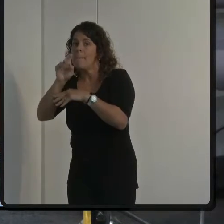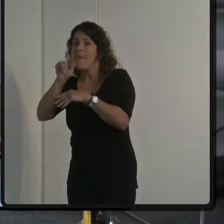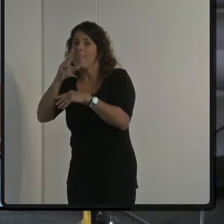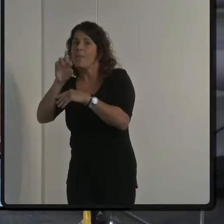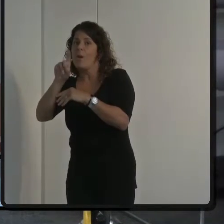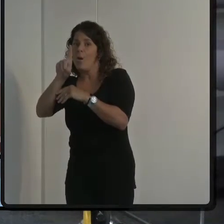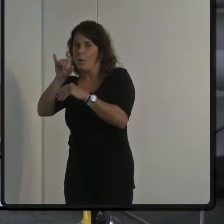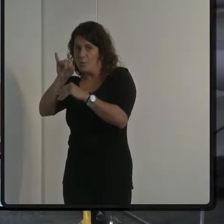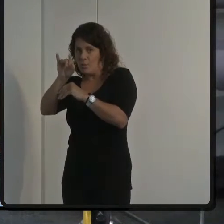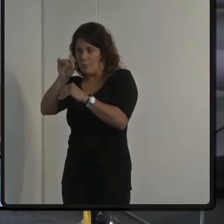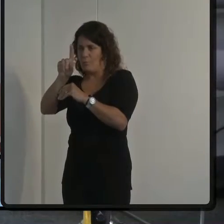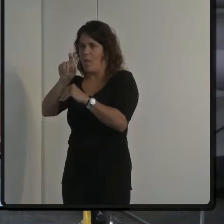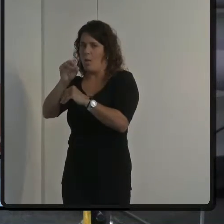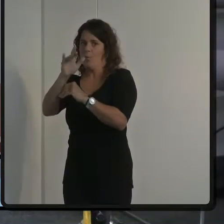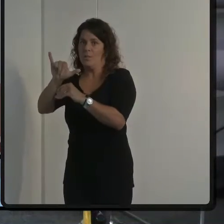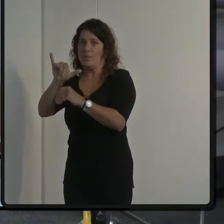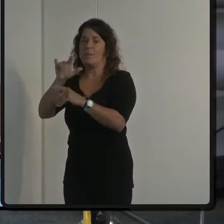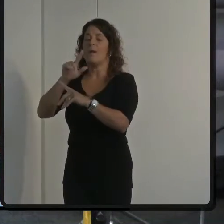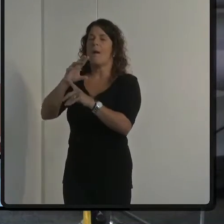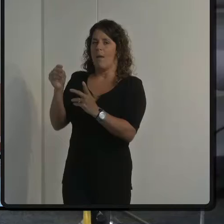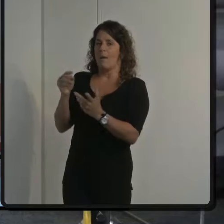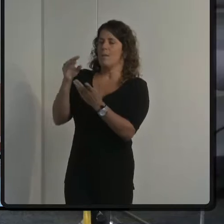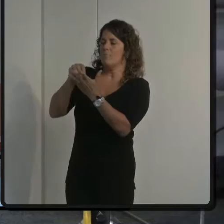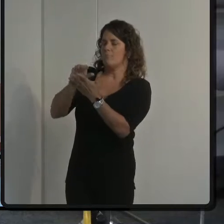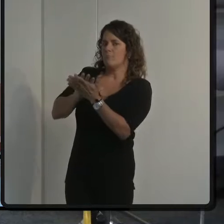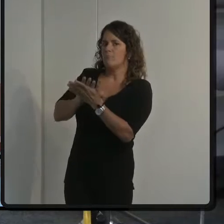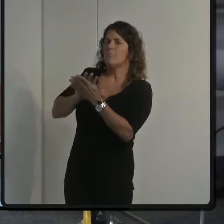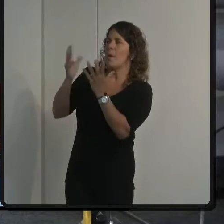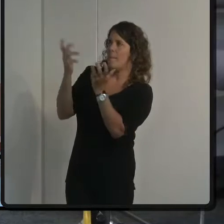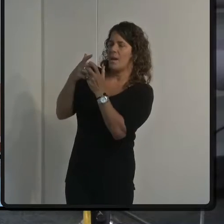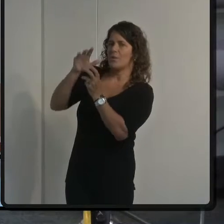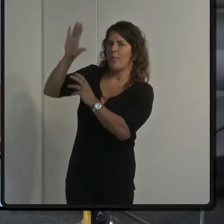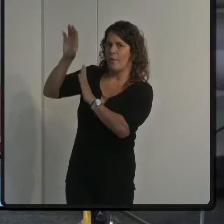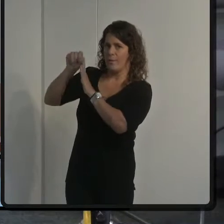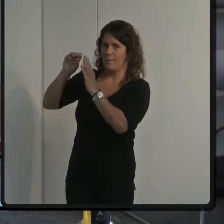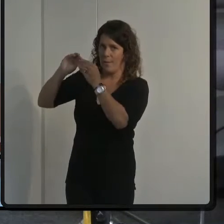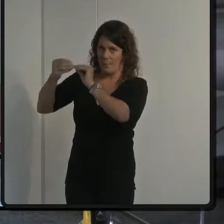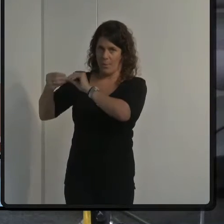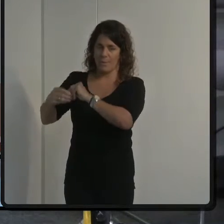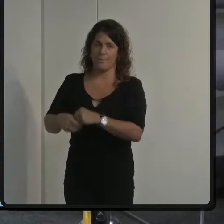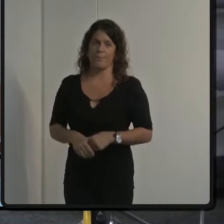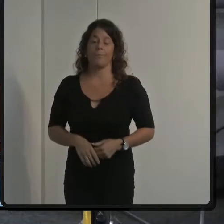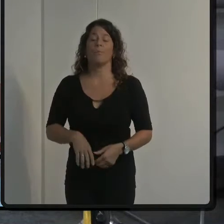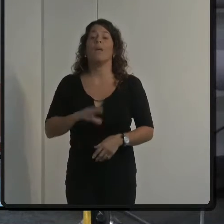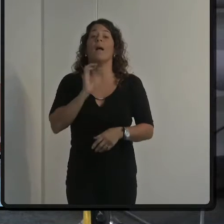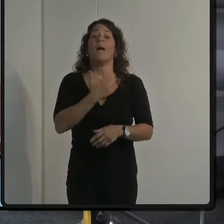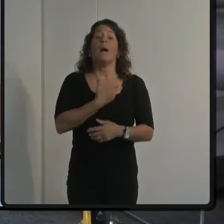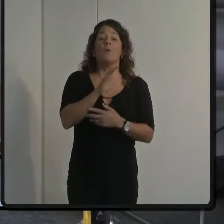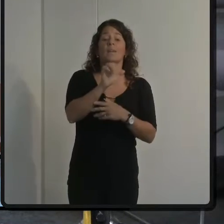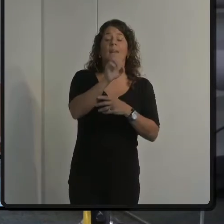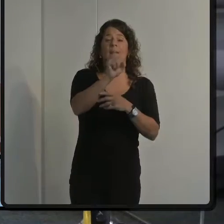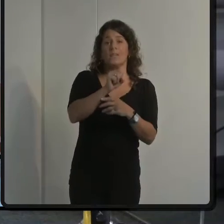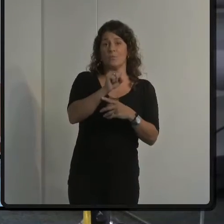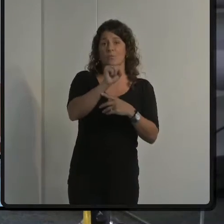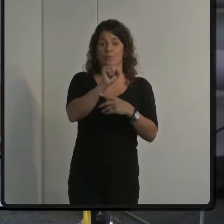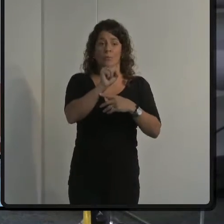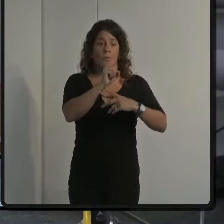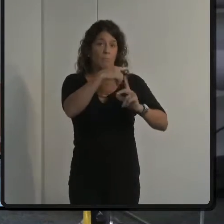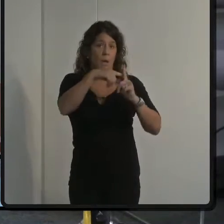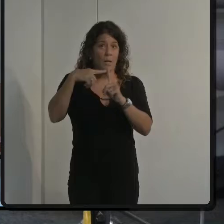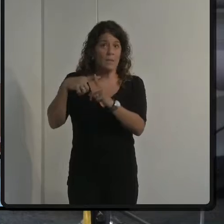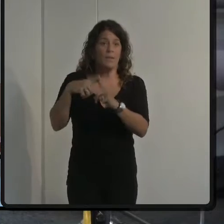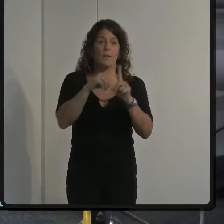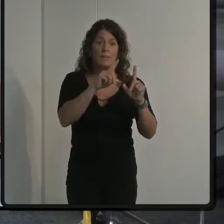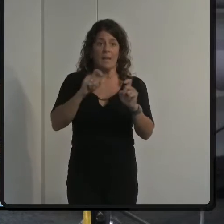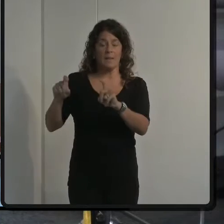With that, we are confident that as of this week, our case numbers, case rates, positivity rates, as published